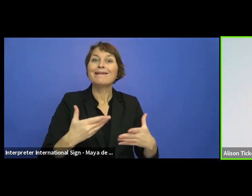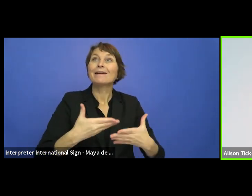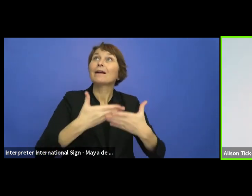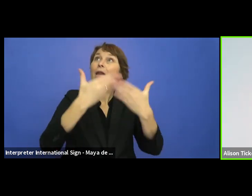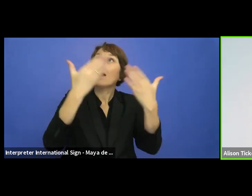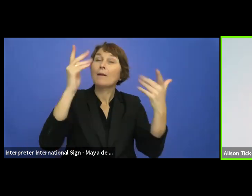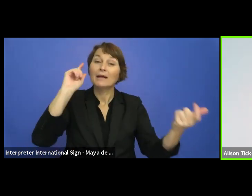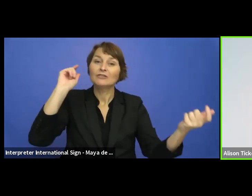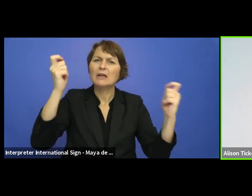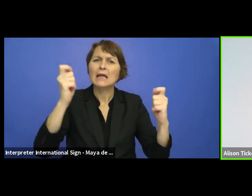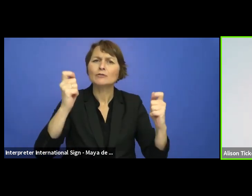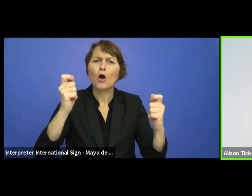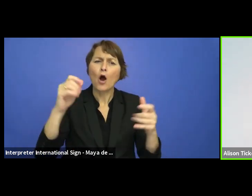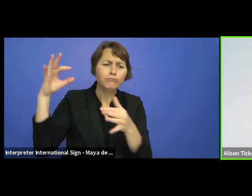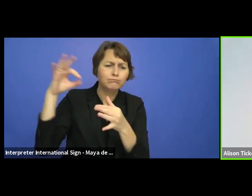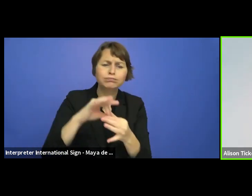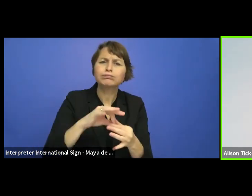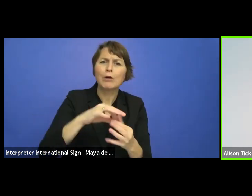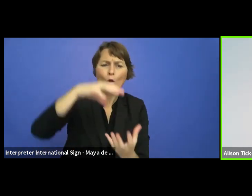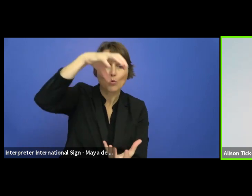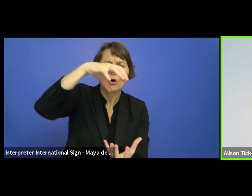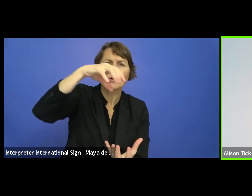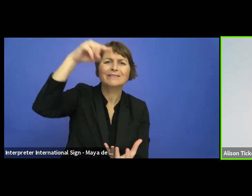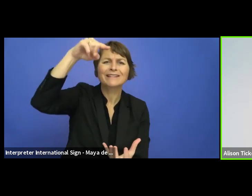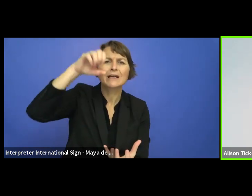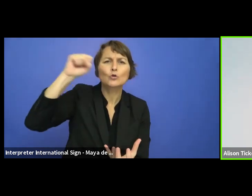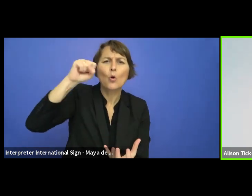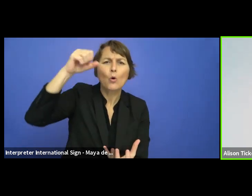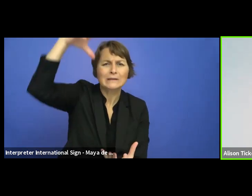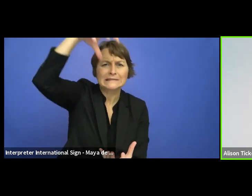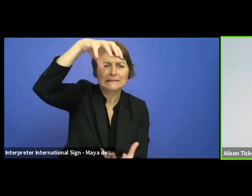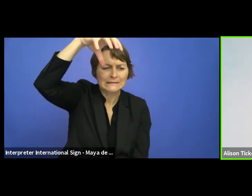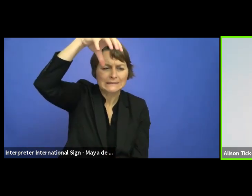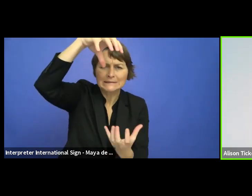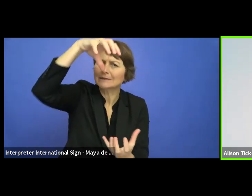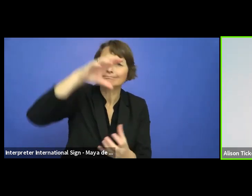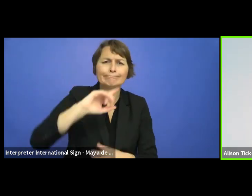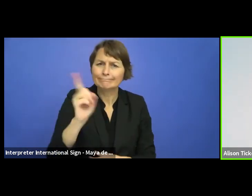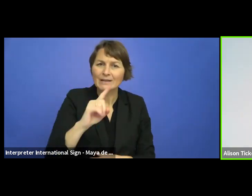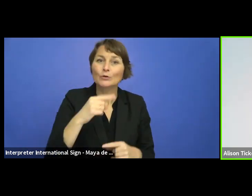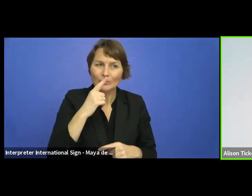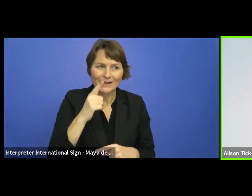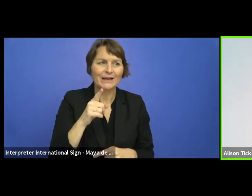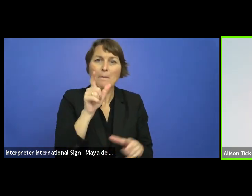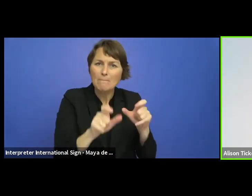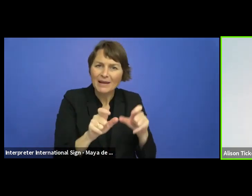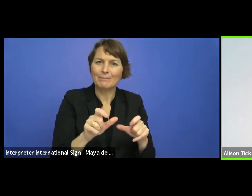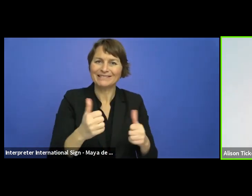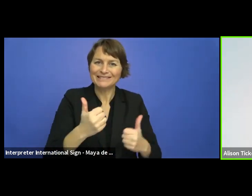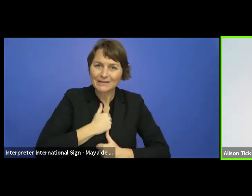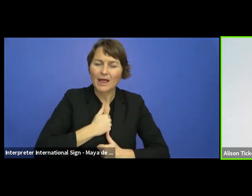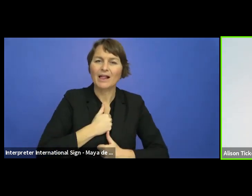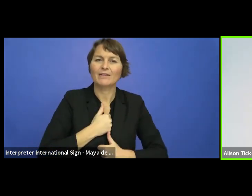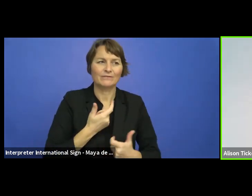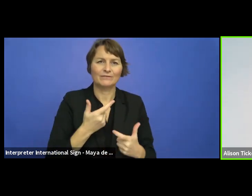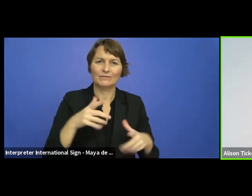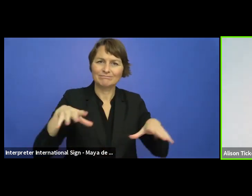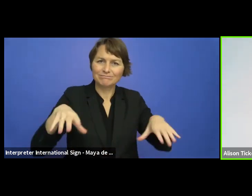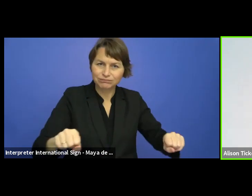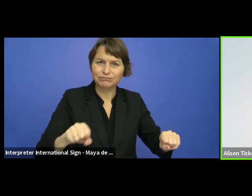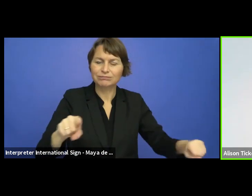in the ice caps. It lies in the buried histories of human conquest, anchored in cultural values that